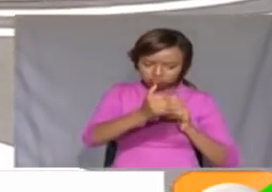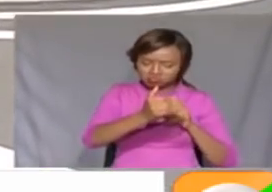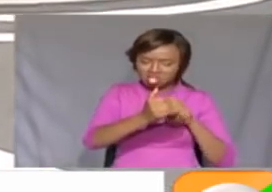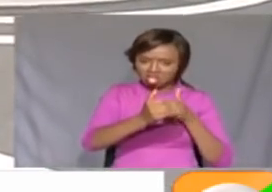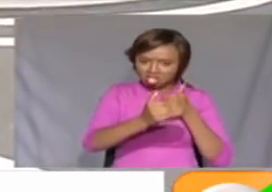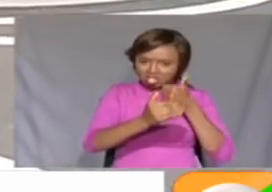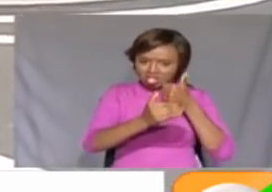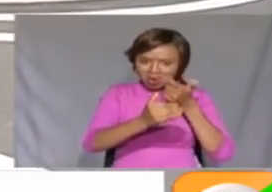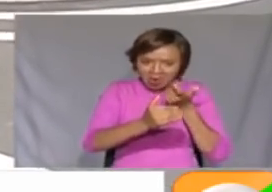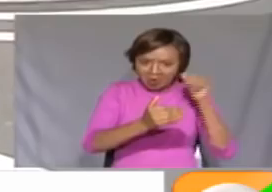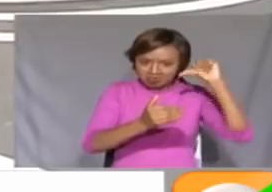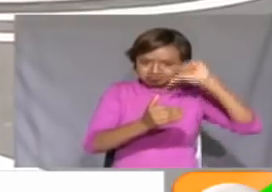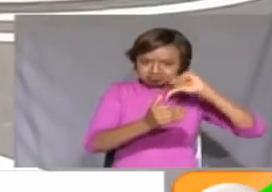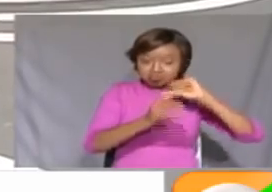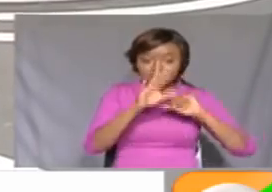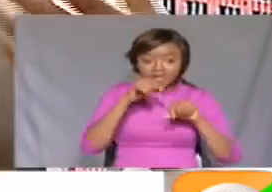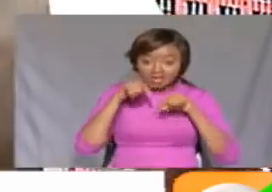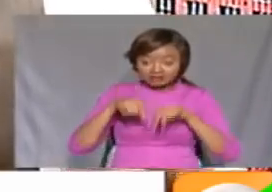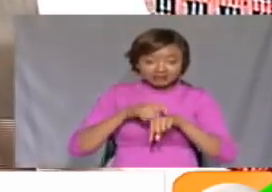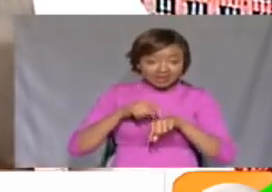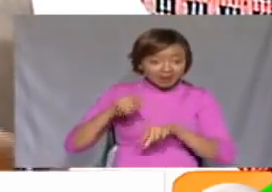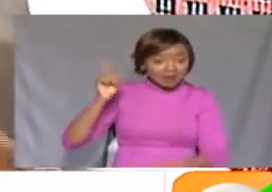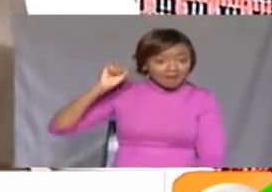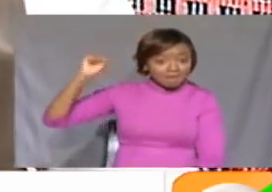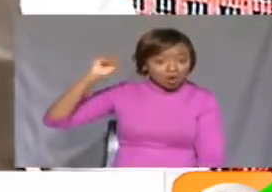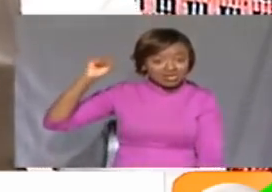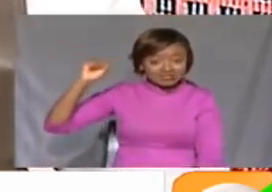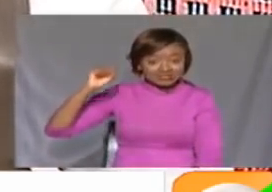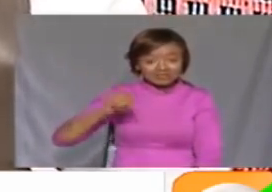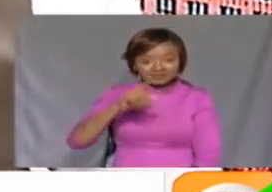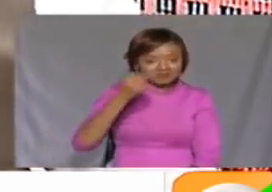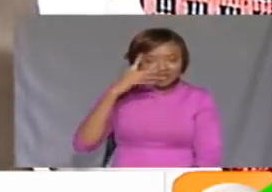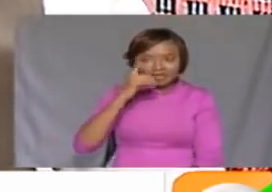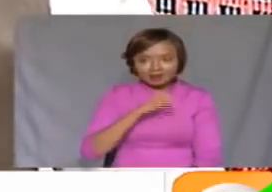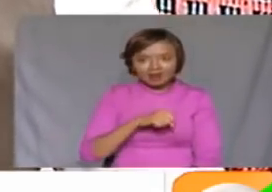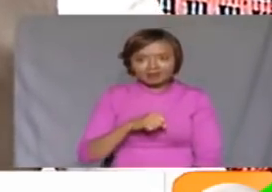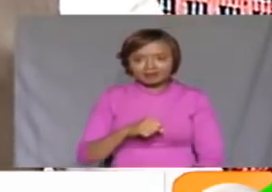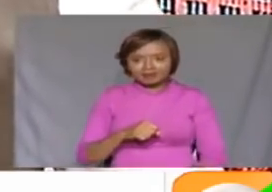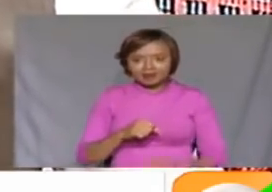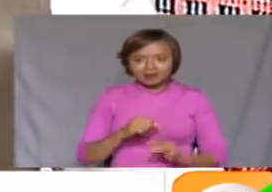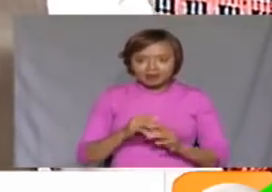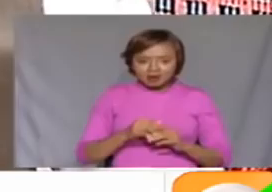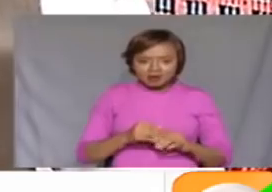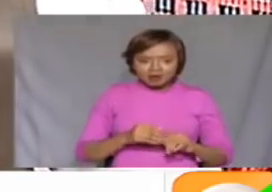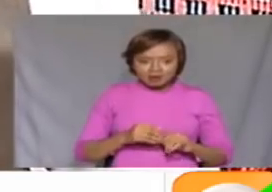politics, it's when you know that you can cause a bit of movement,